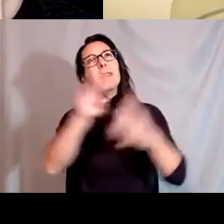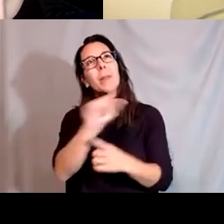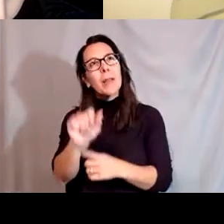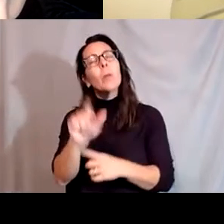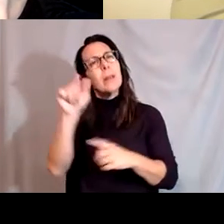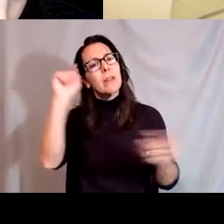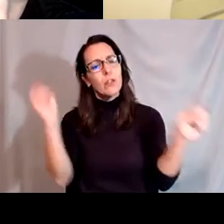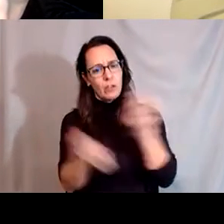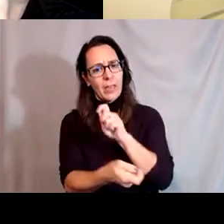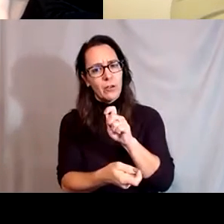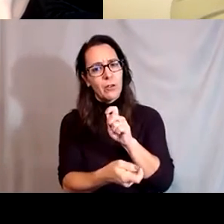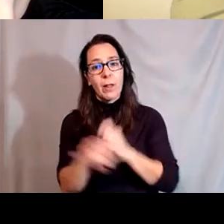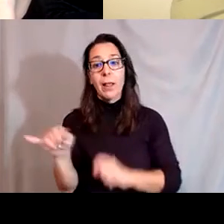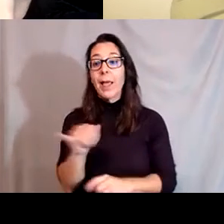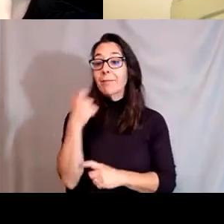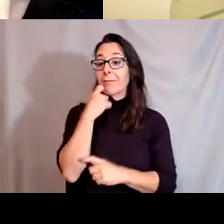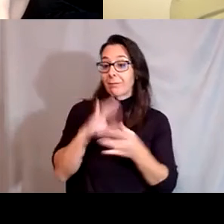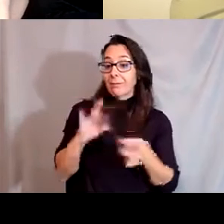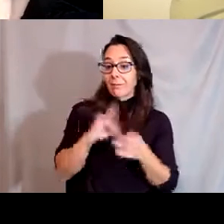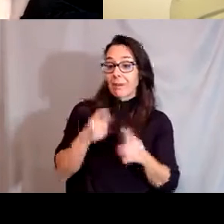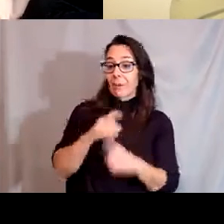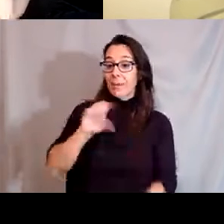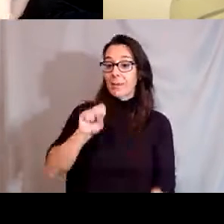and like Sasha said, looking at it